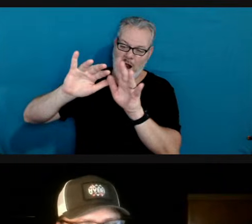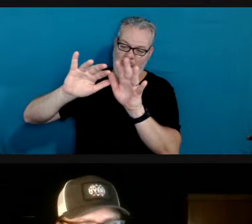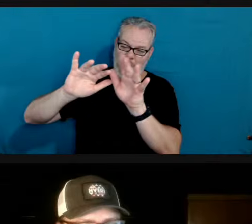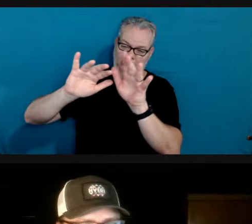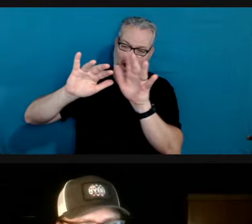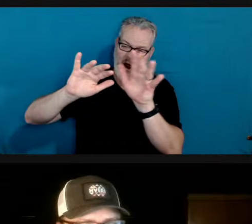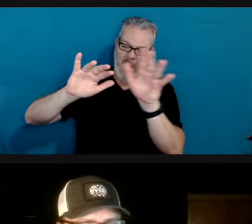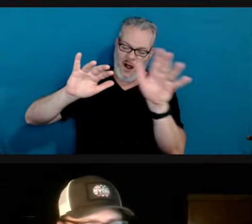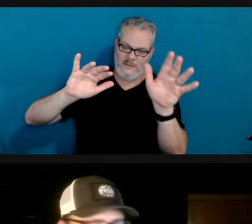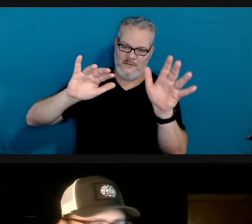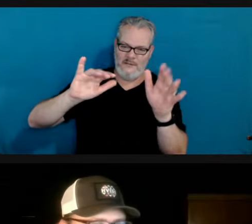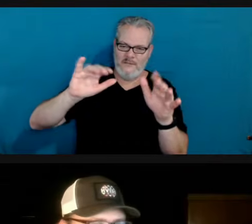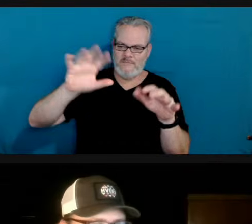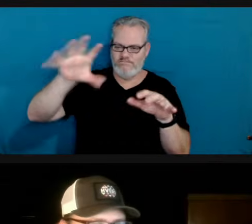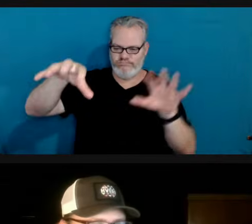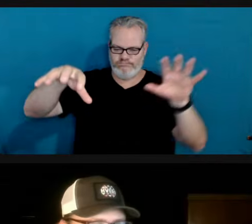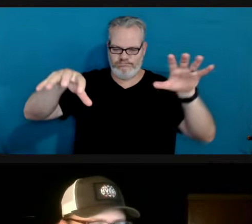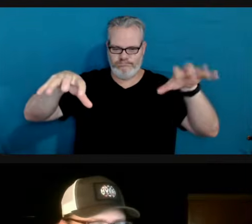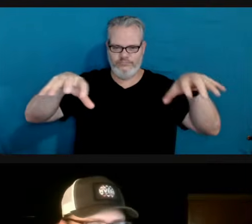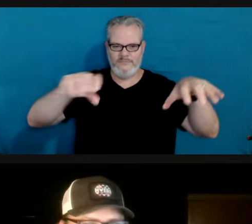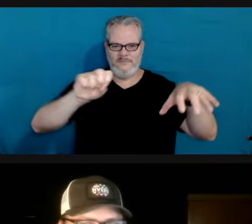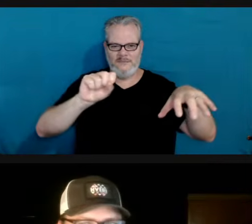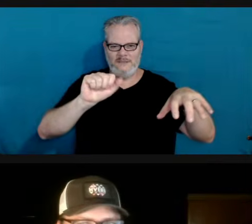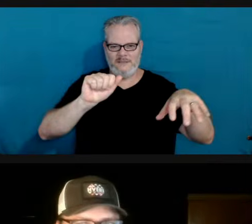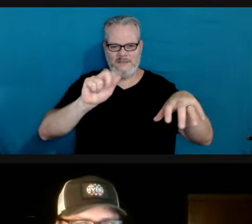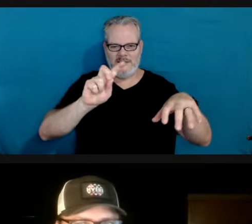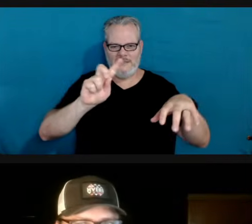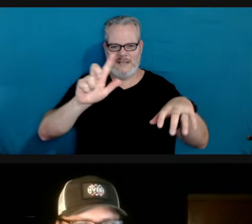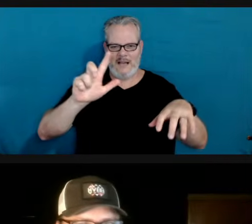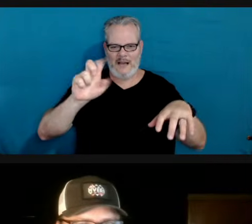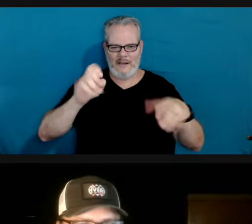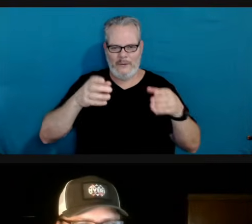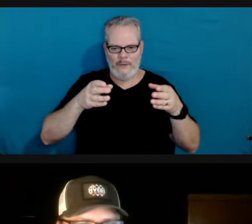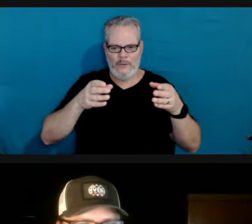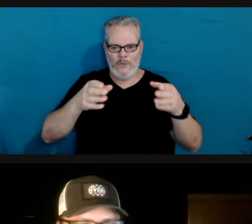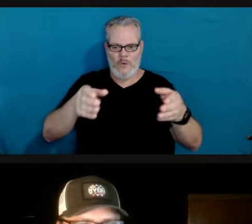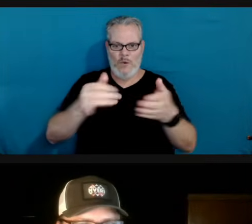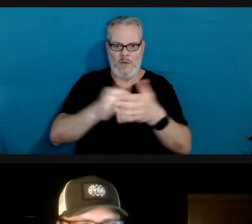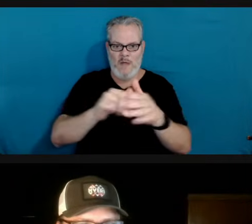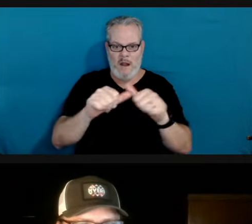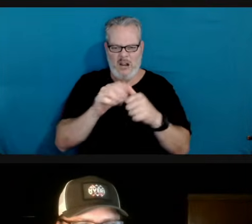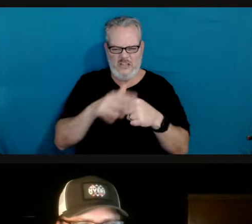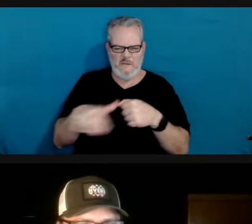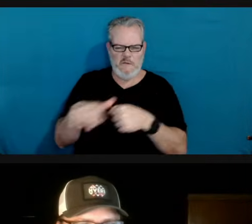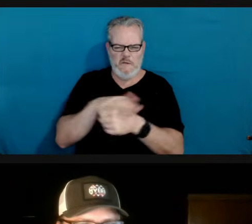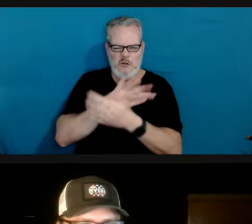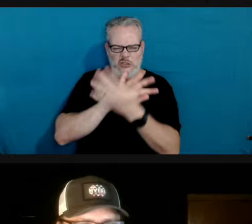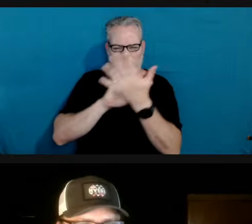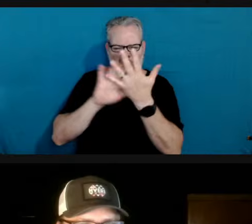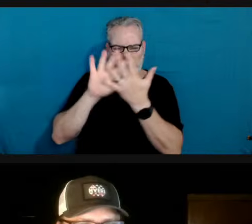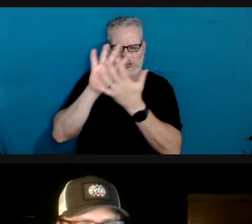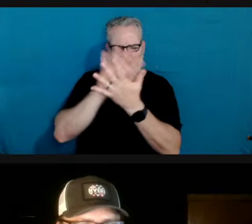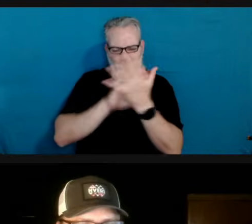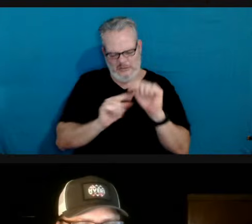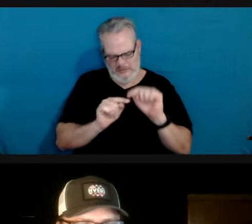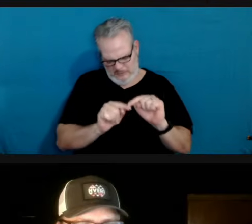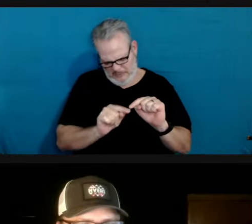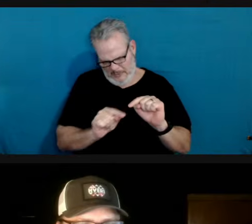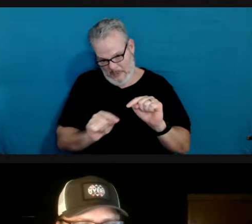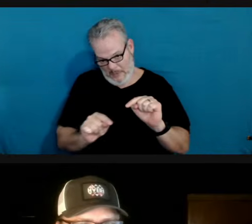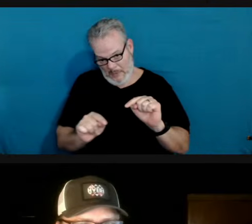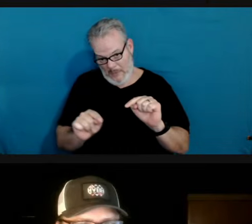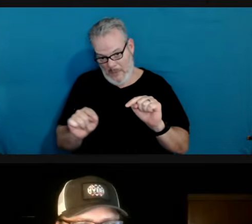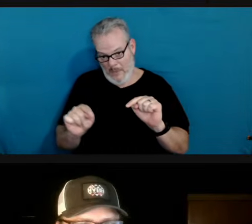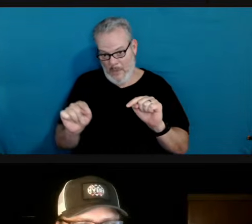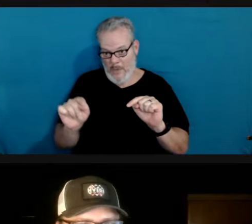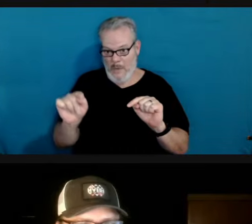saddle there between Mauna Loa and Mauna Kea as well. So all through there, and you can see sweeping across from the south at the start of this animation